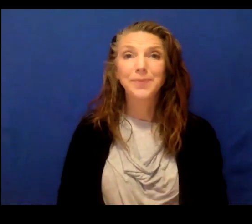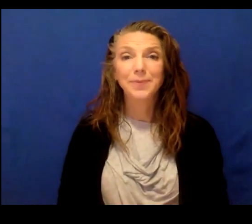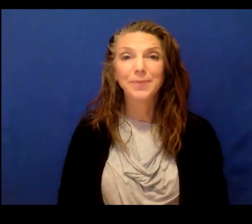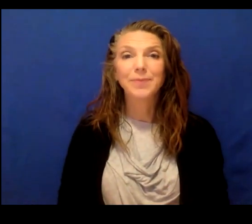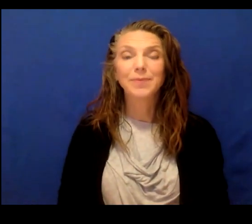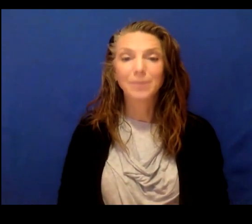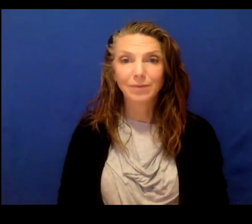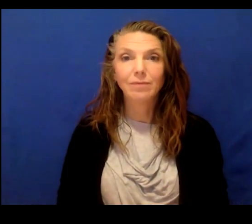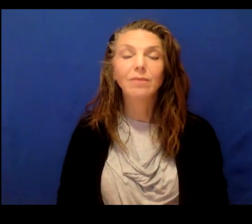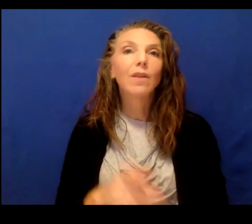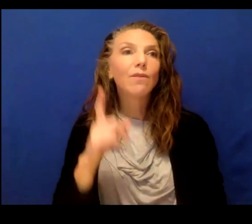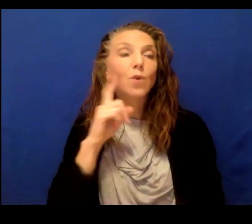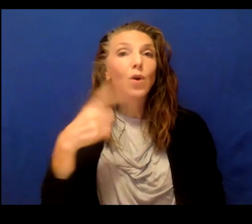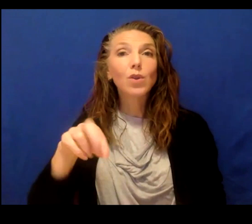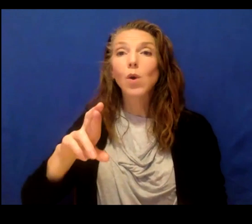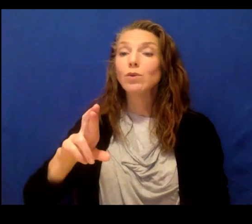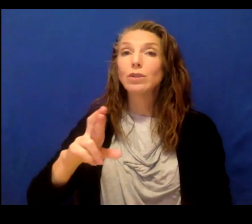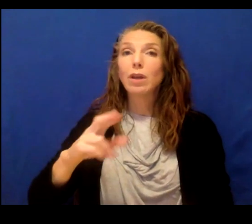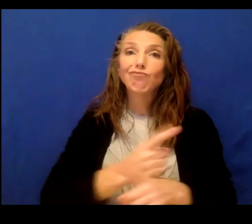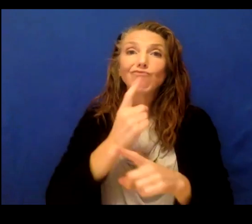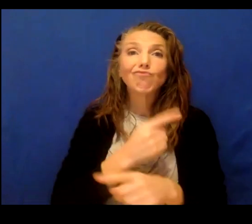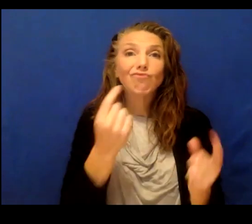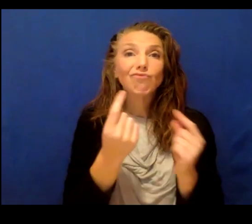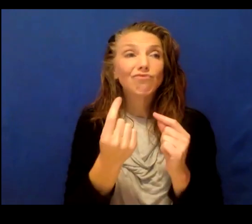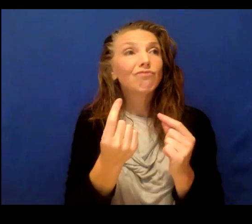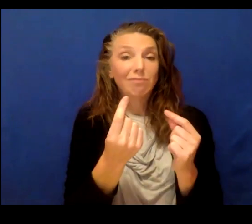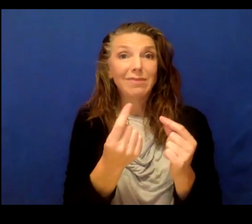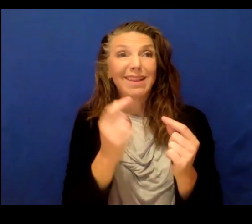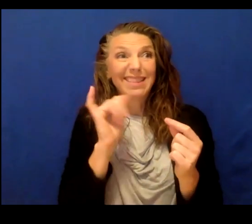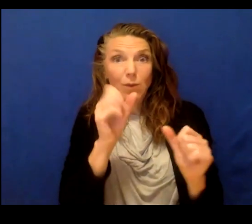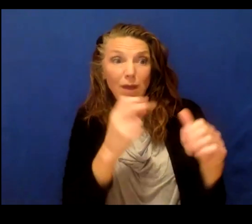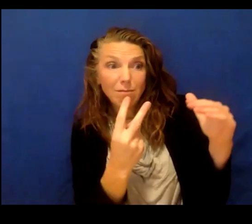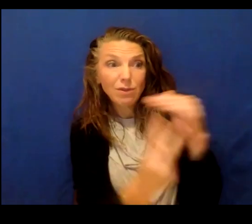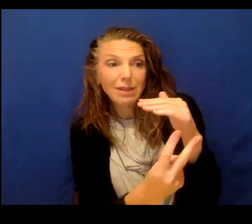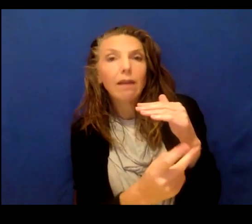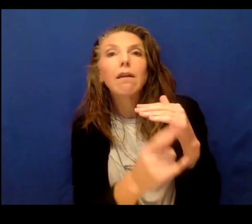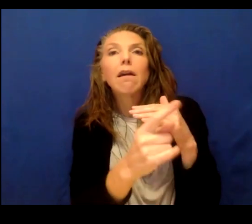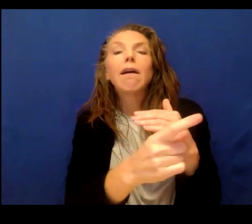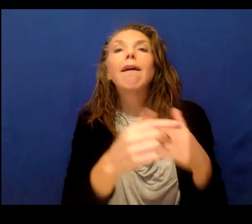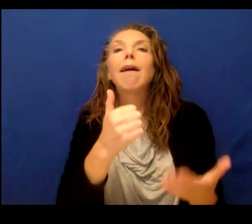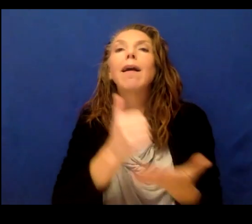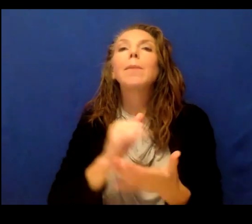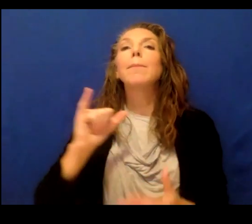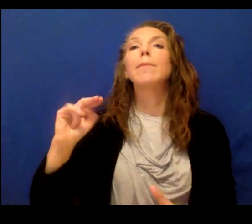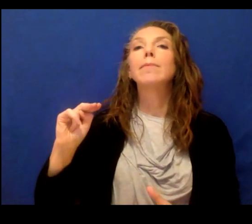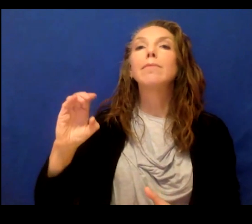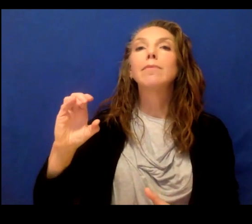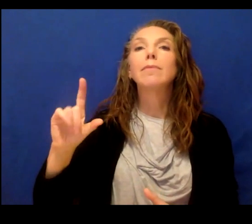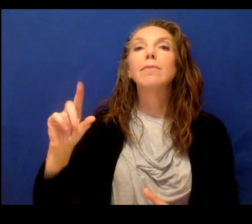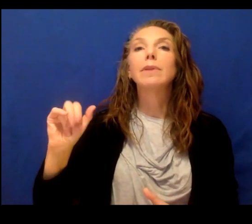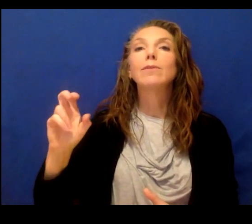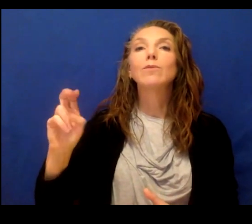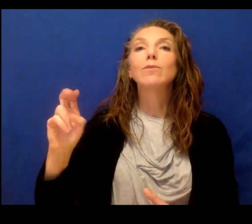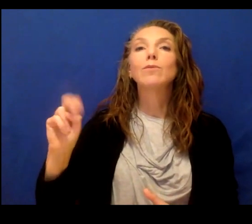And what we know about predictable routines is that they make inclusion happen. So, predictable routines, for